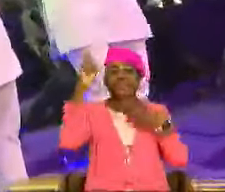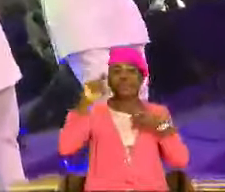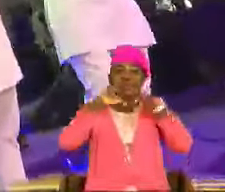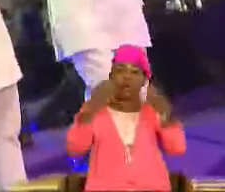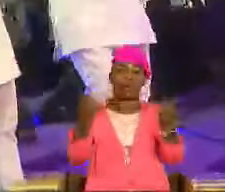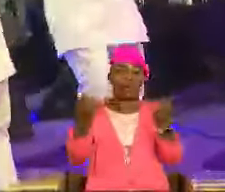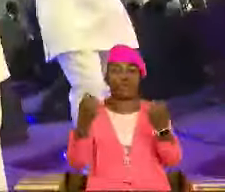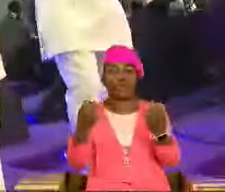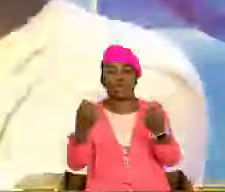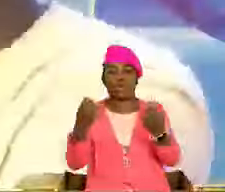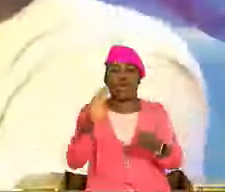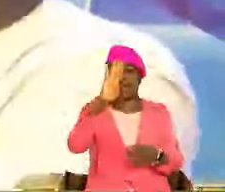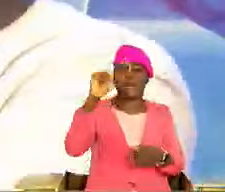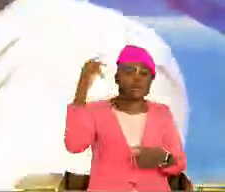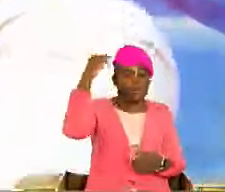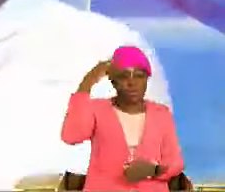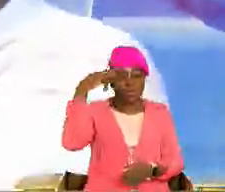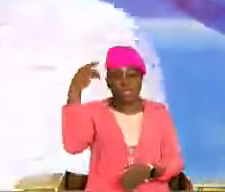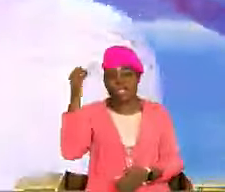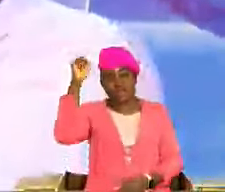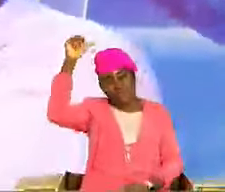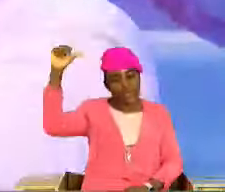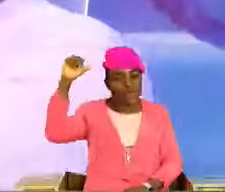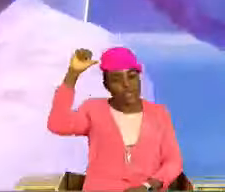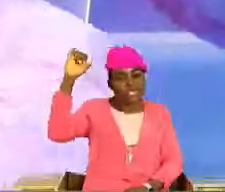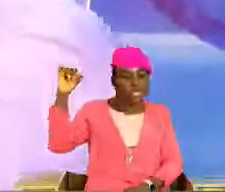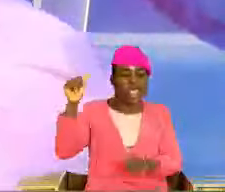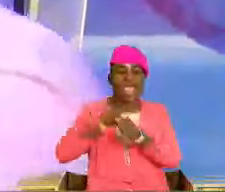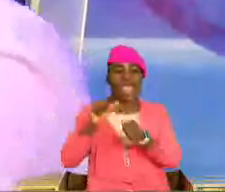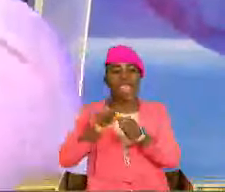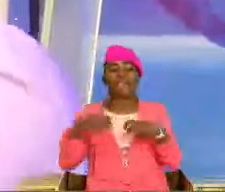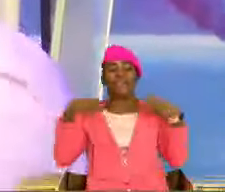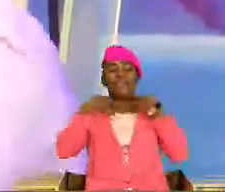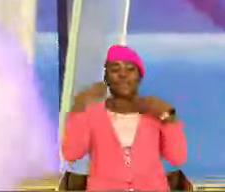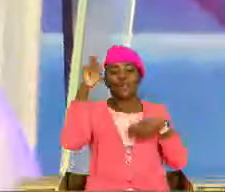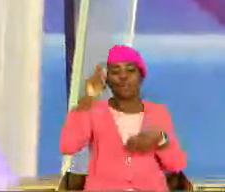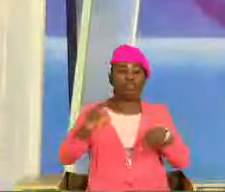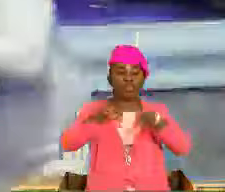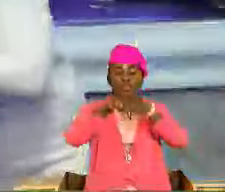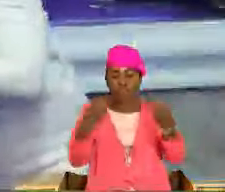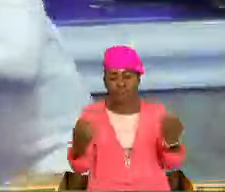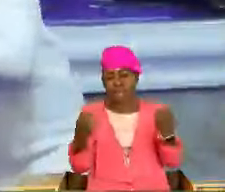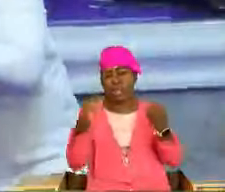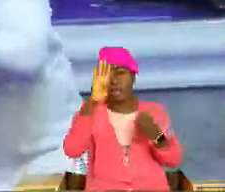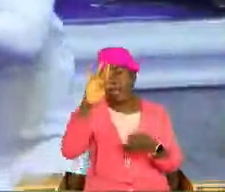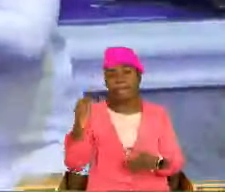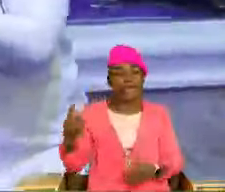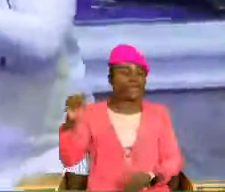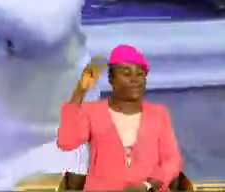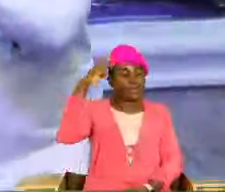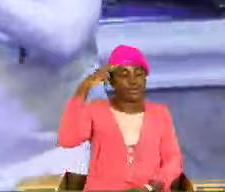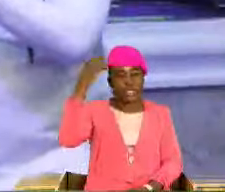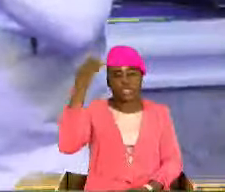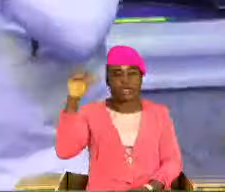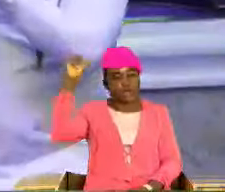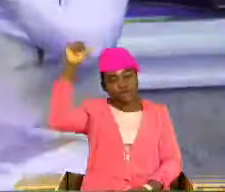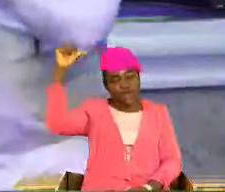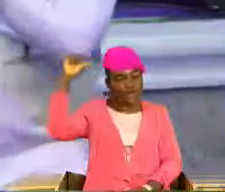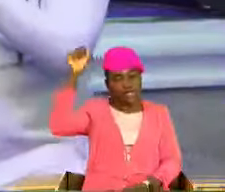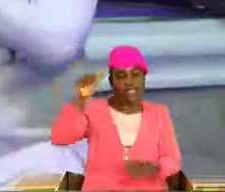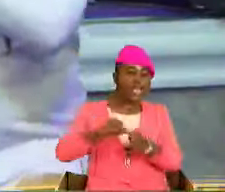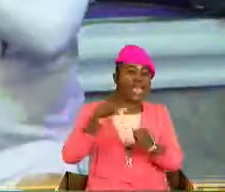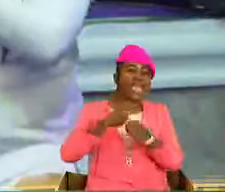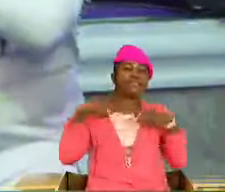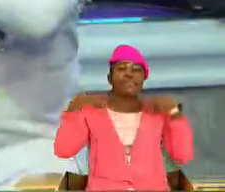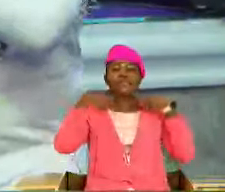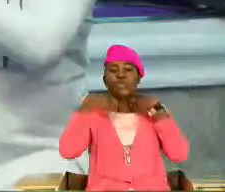must Y Must broken by the of anointing every must every Y Must broken by the of anointing